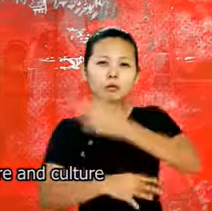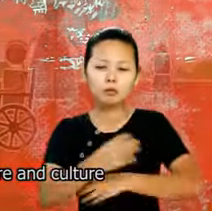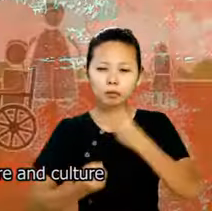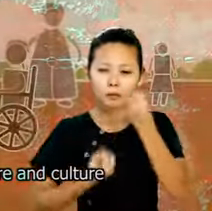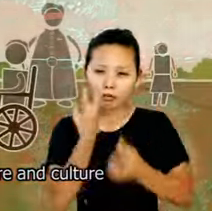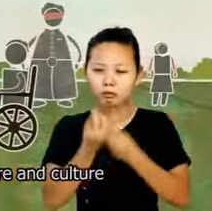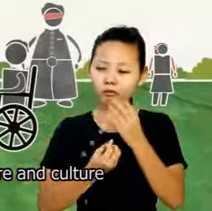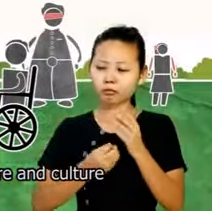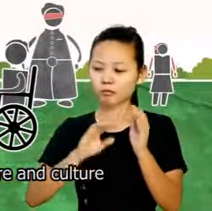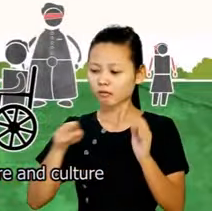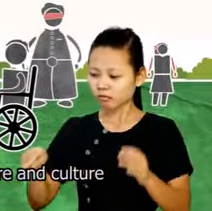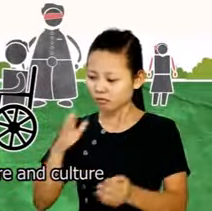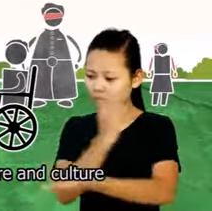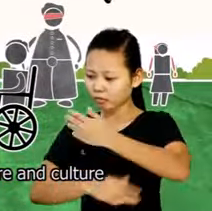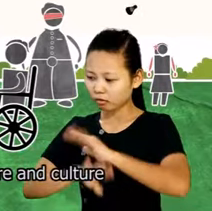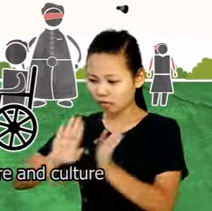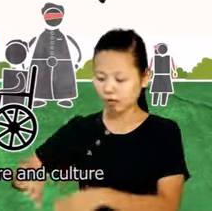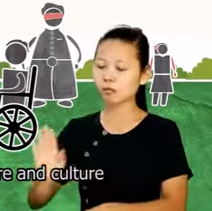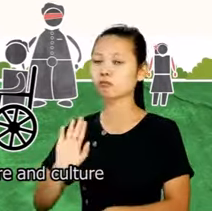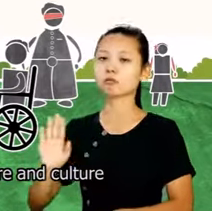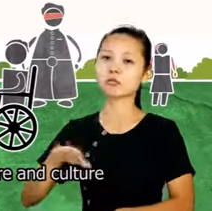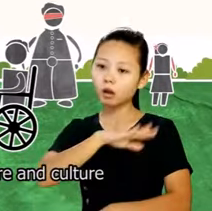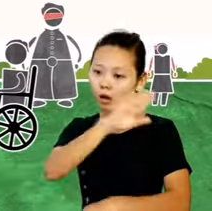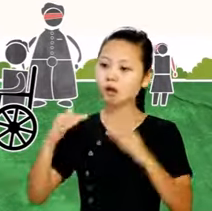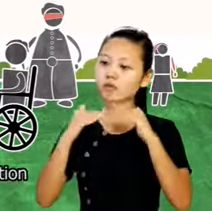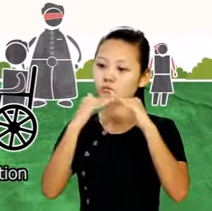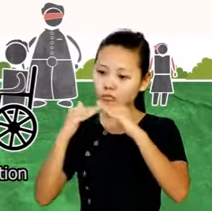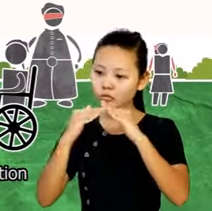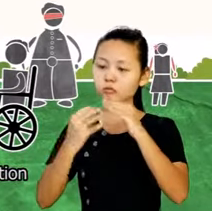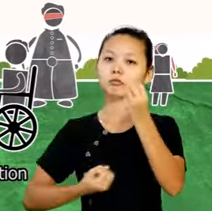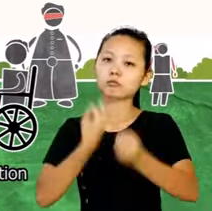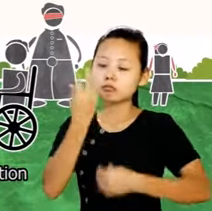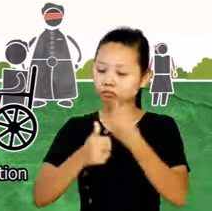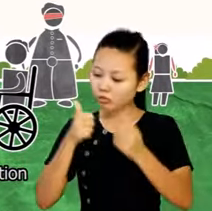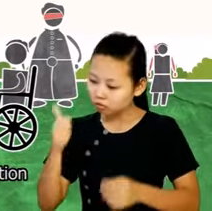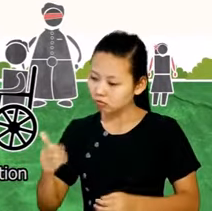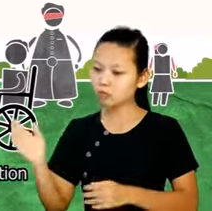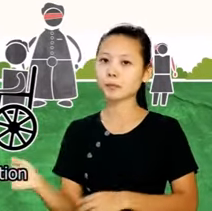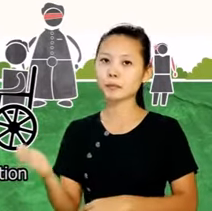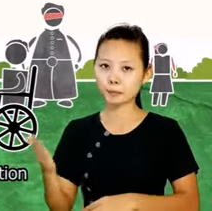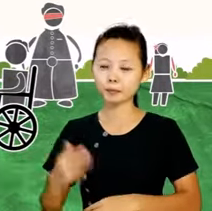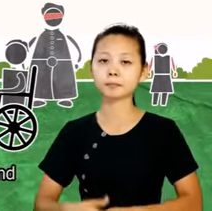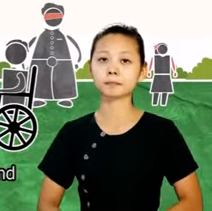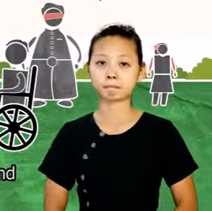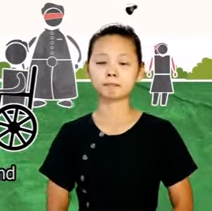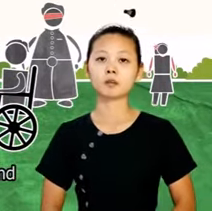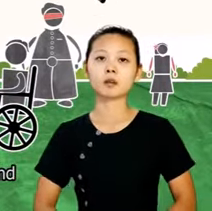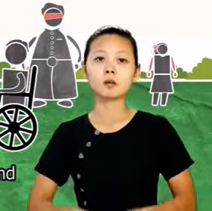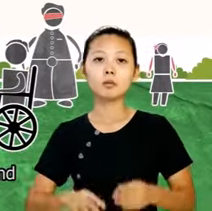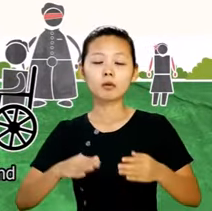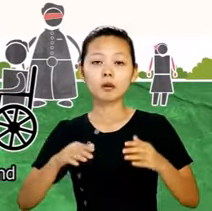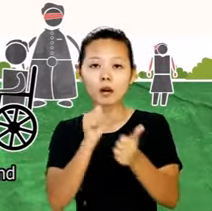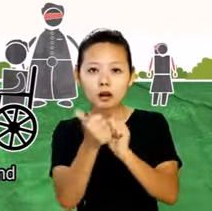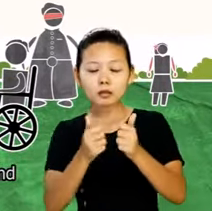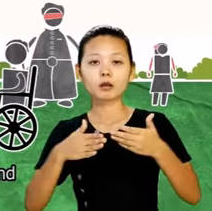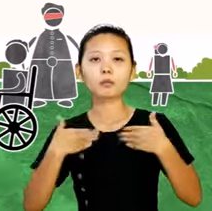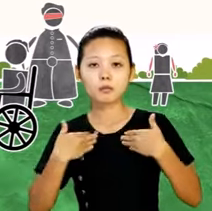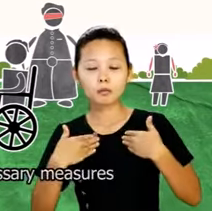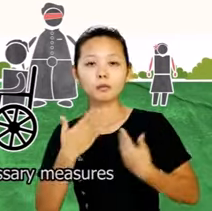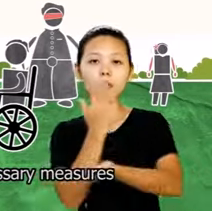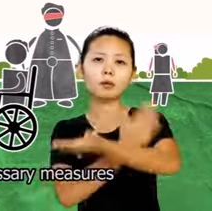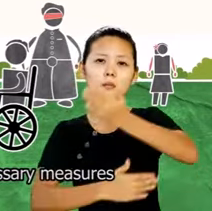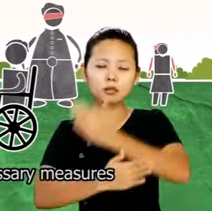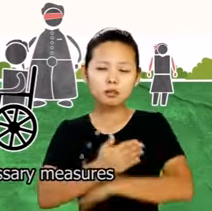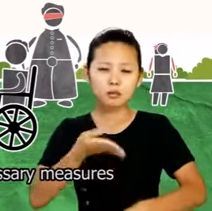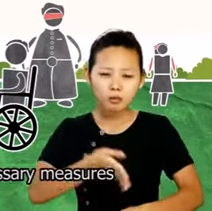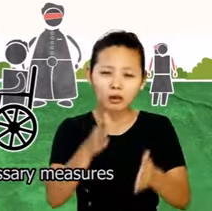equal access to sports, leisure, and culture, the right to accessible information in ways that can be understood,